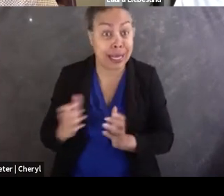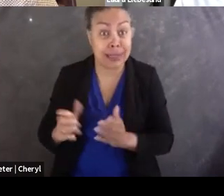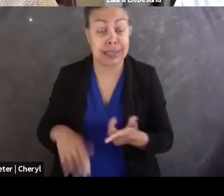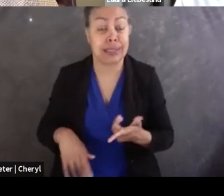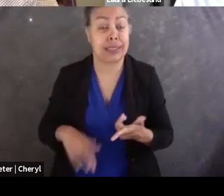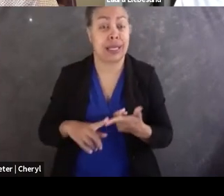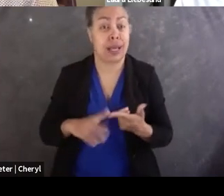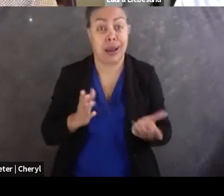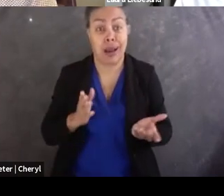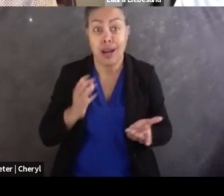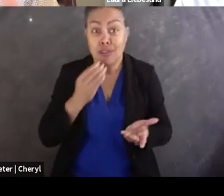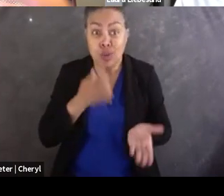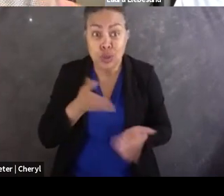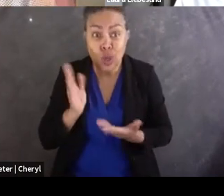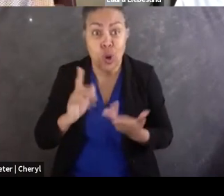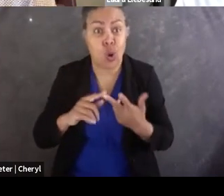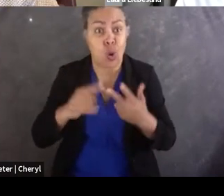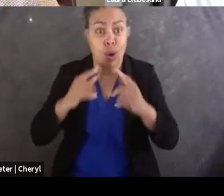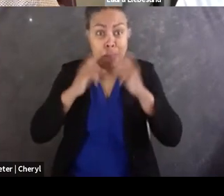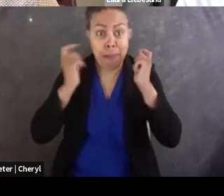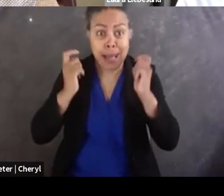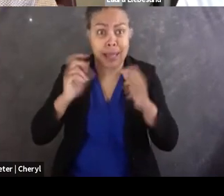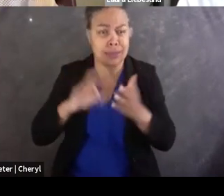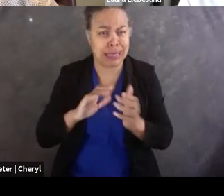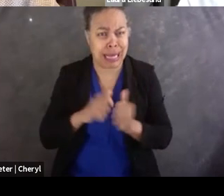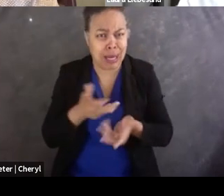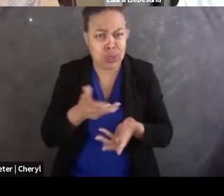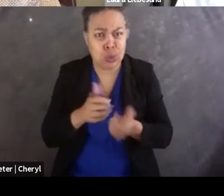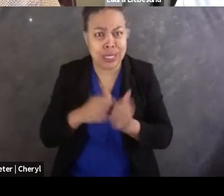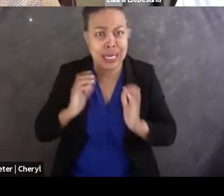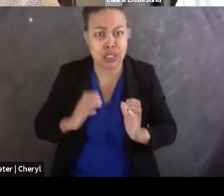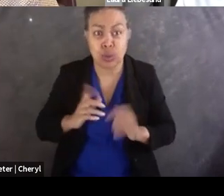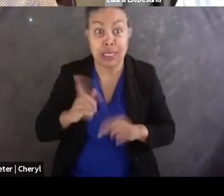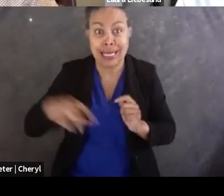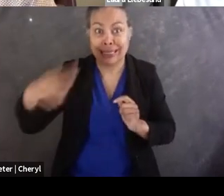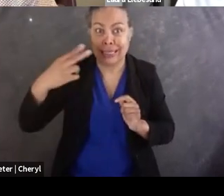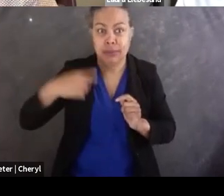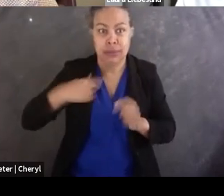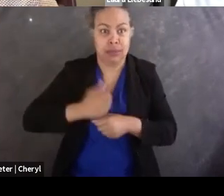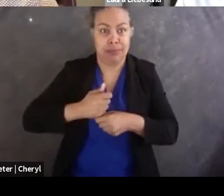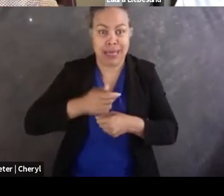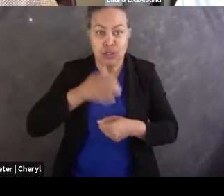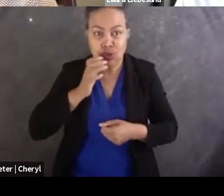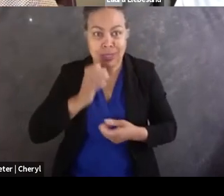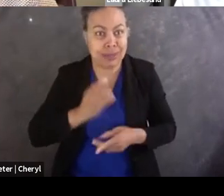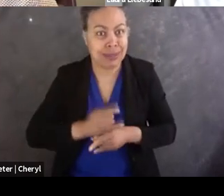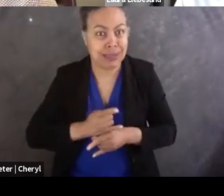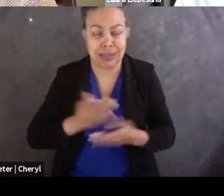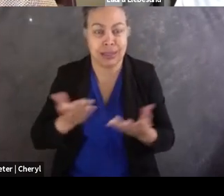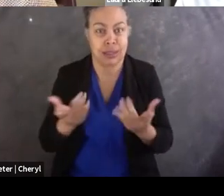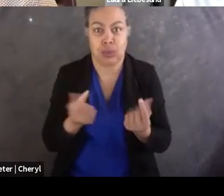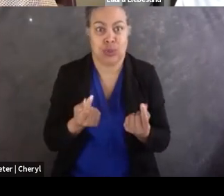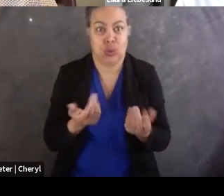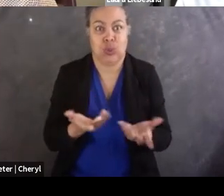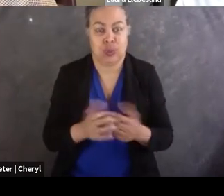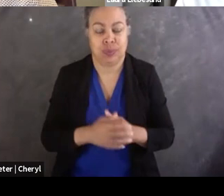to suddenly, you're wearing a mask, you can't interact with your customers. They can't see you make the cocktails. How do you pivot? And so there was a lot of discussion about